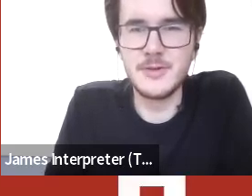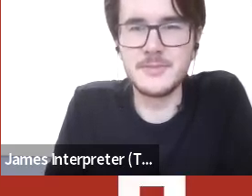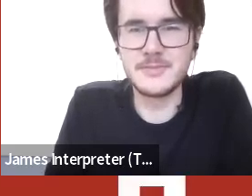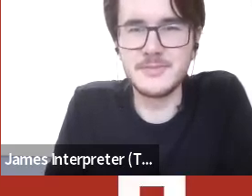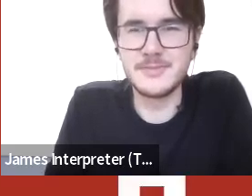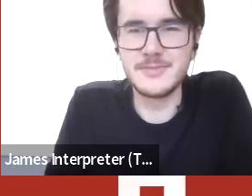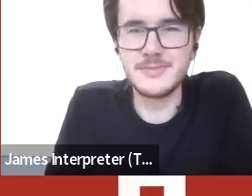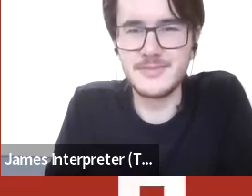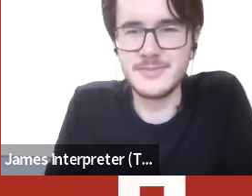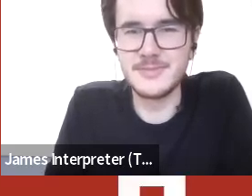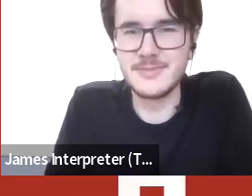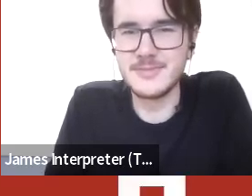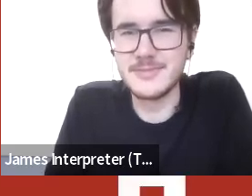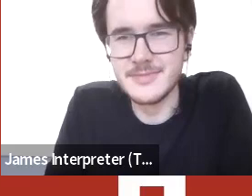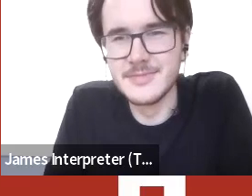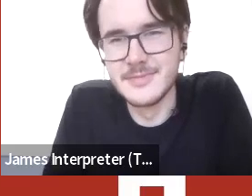Q.